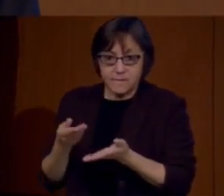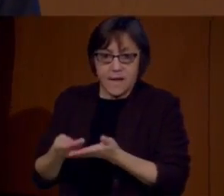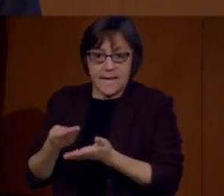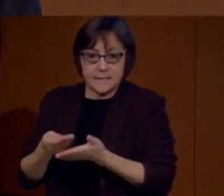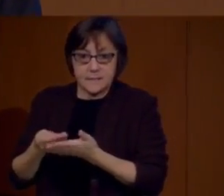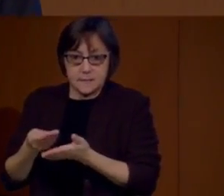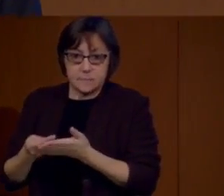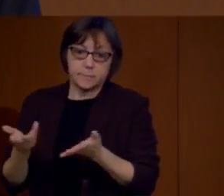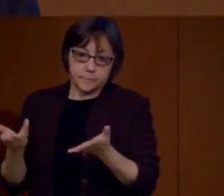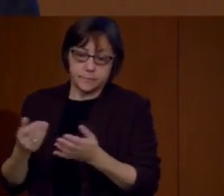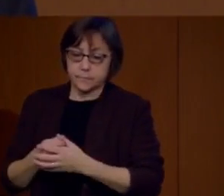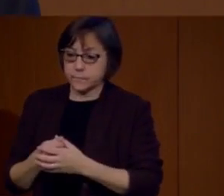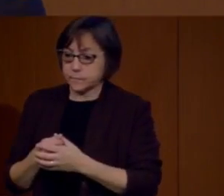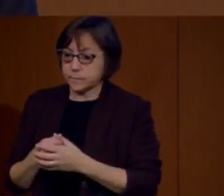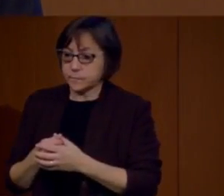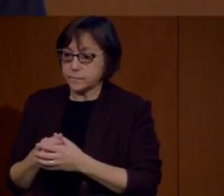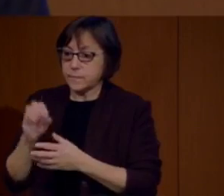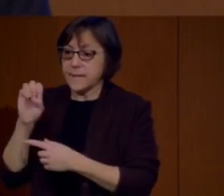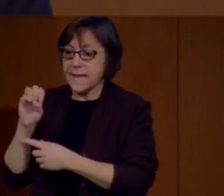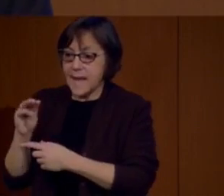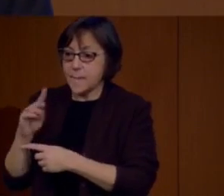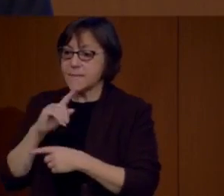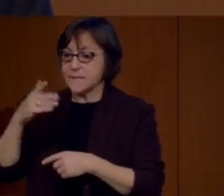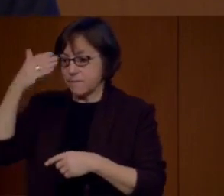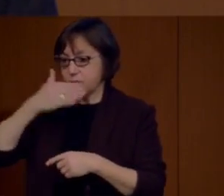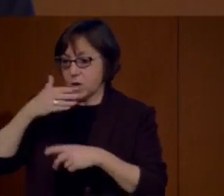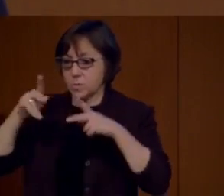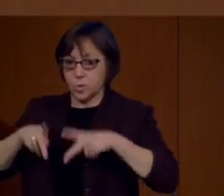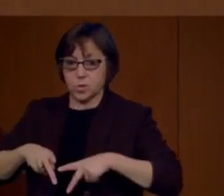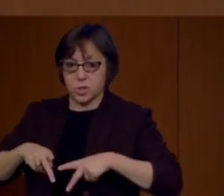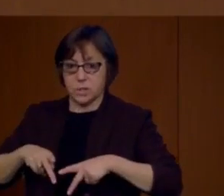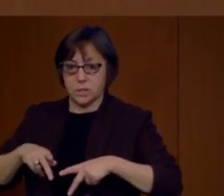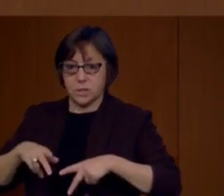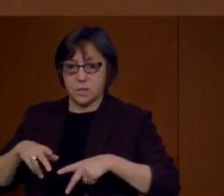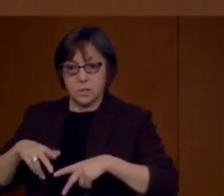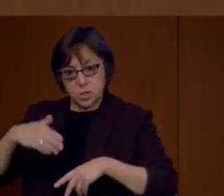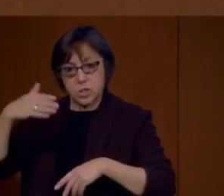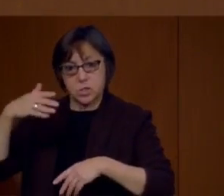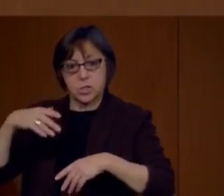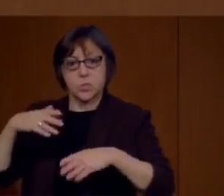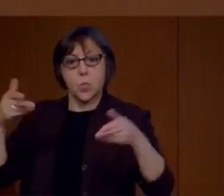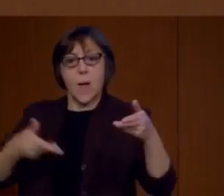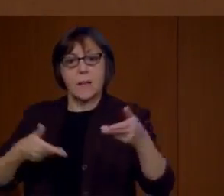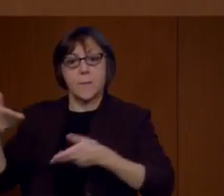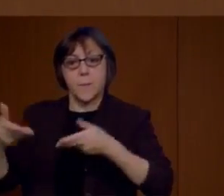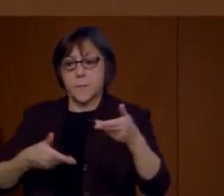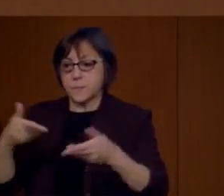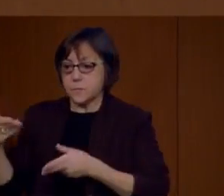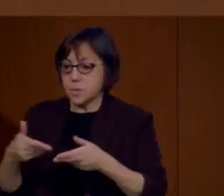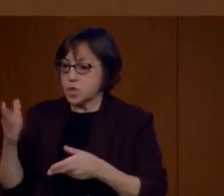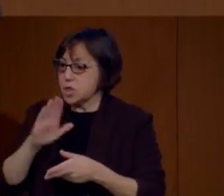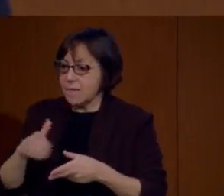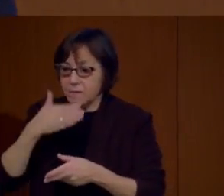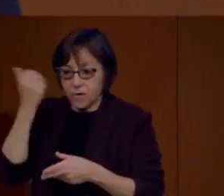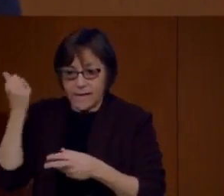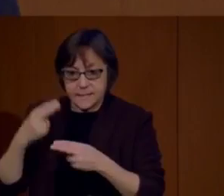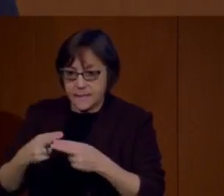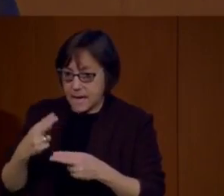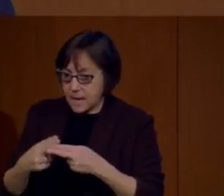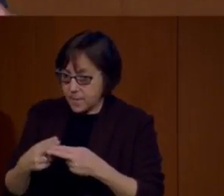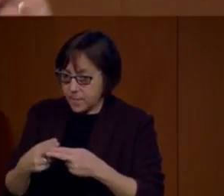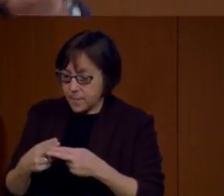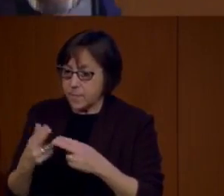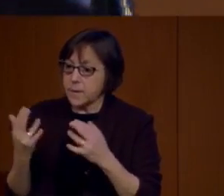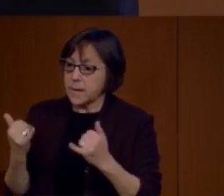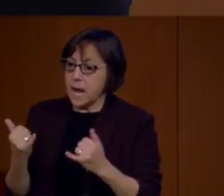finances. Em is the front person. She's the person out front welcoming everybody, never forgets a name.